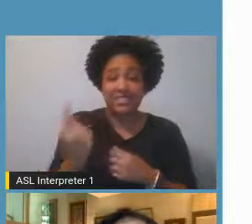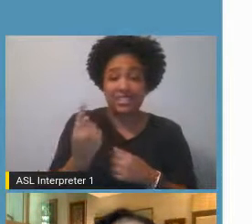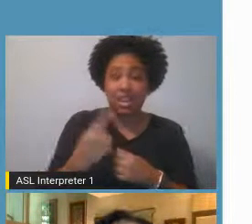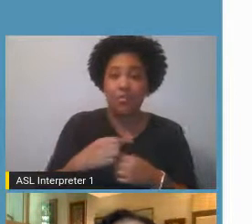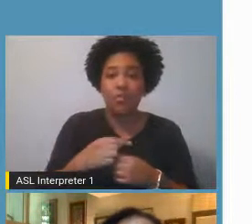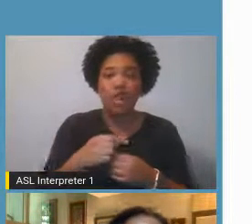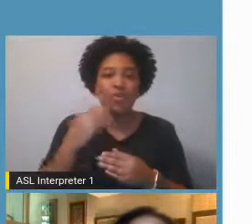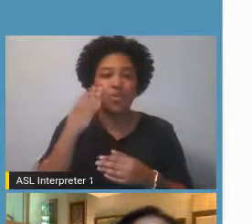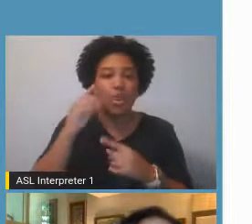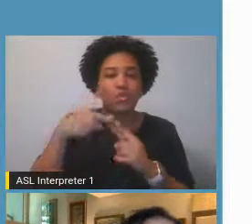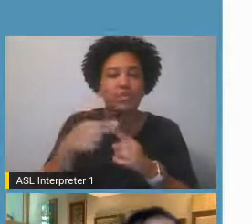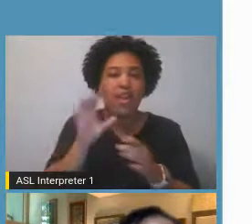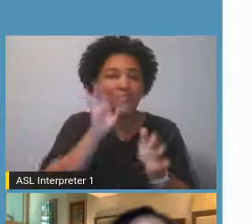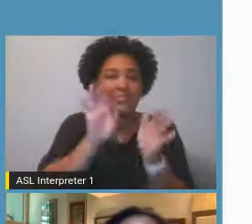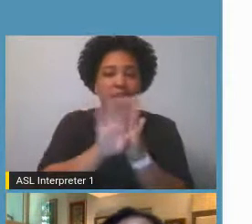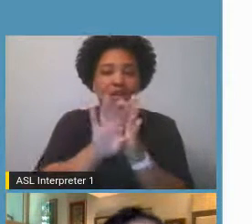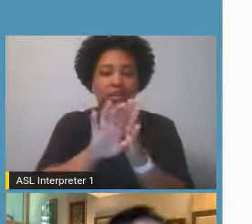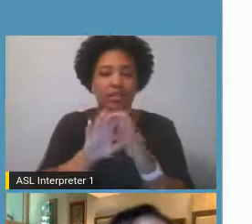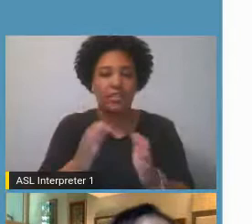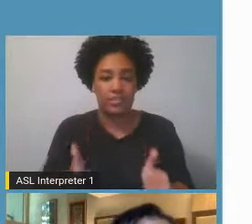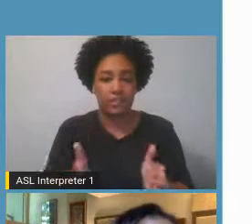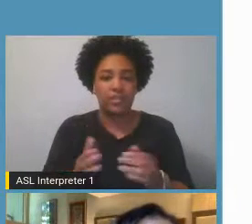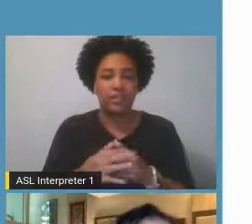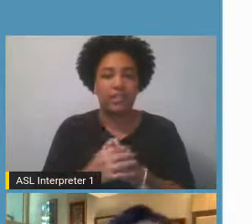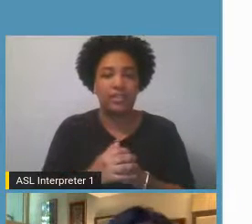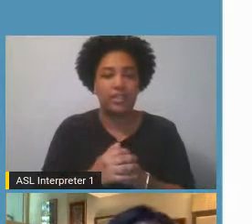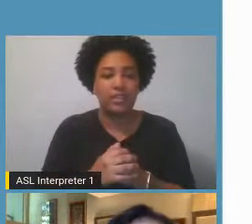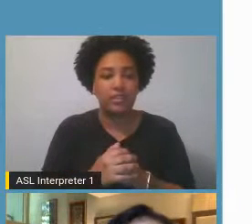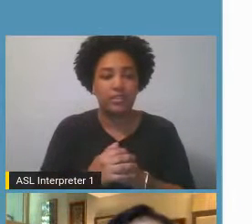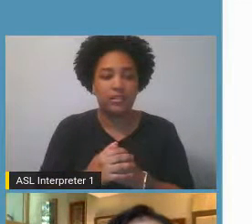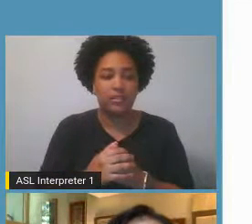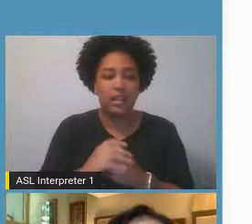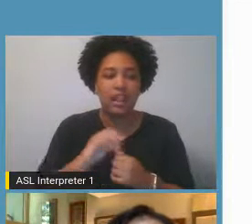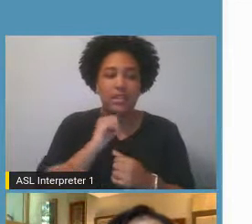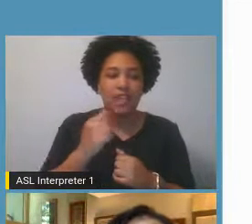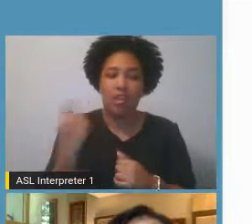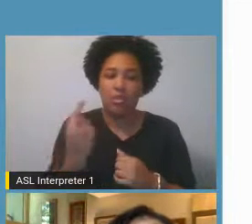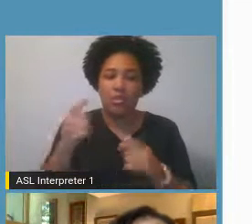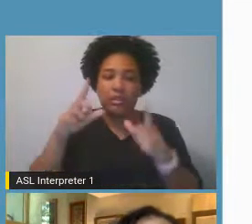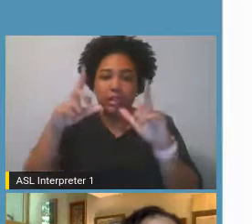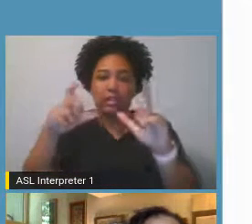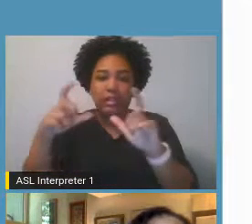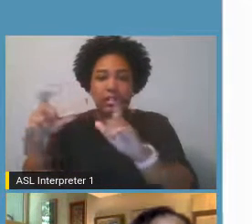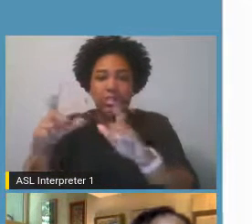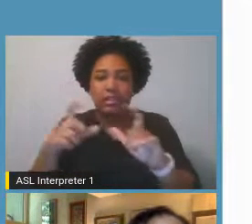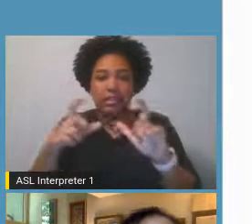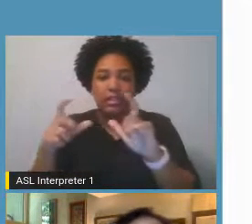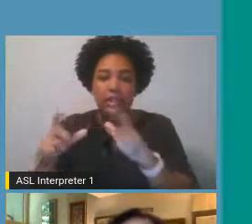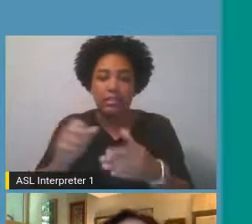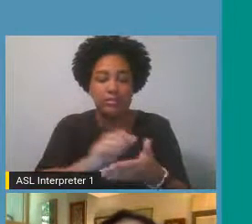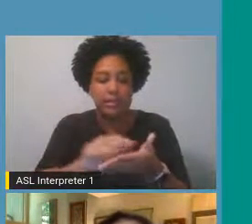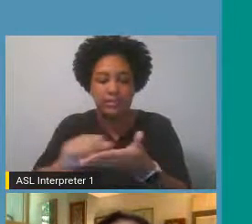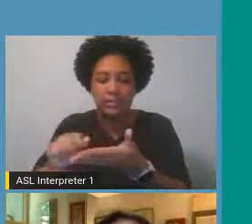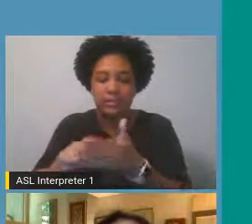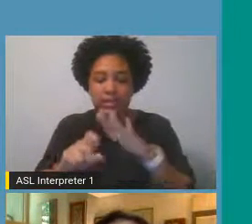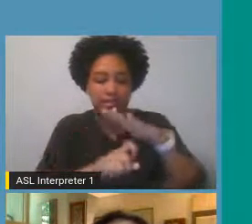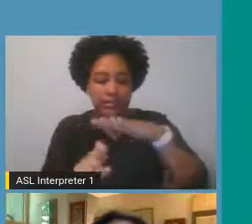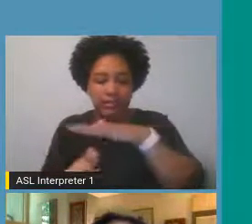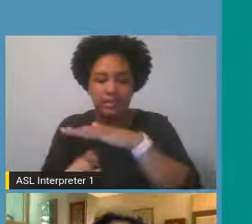and shipping and handling, as well as just pushing the button and scanning these items. So just